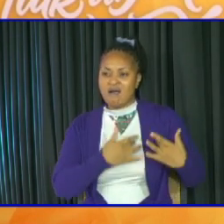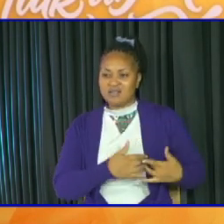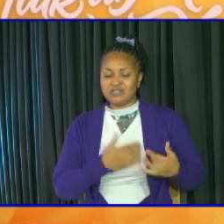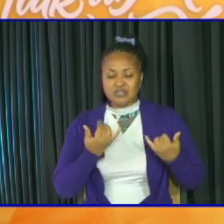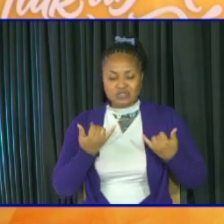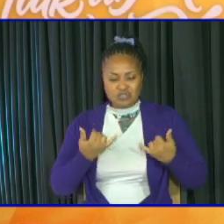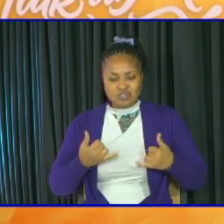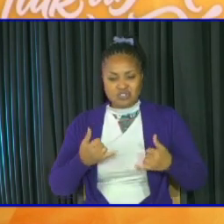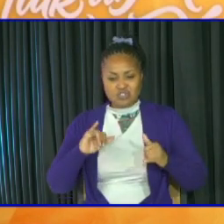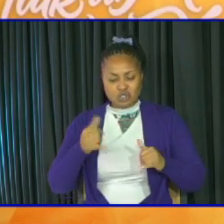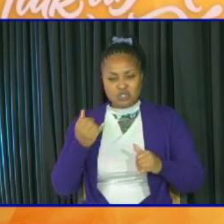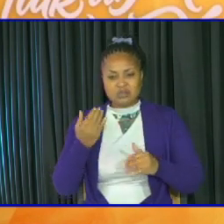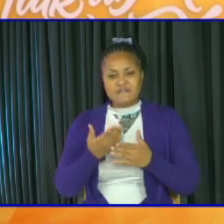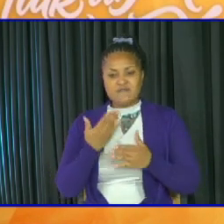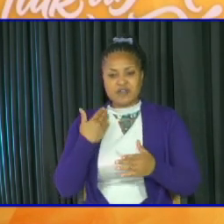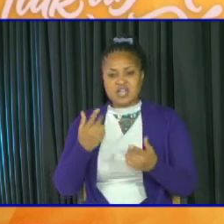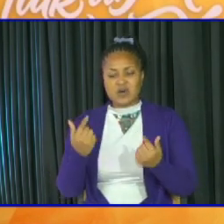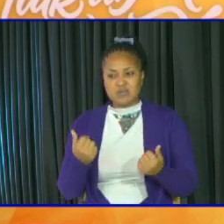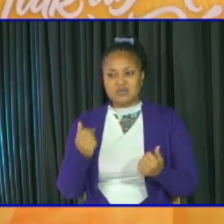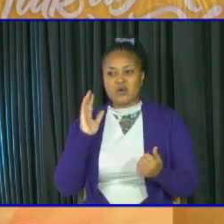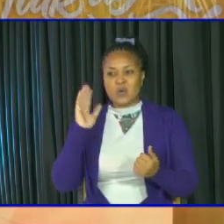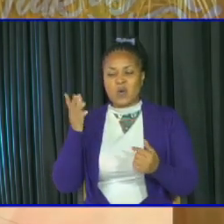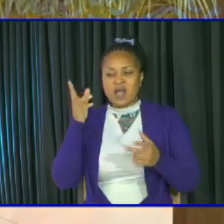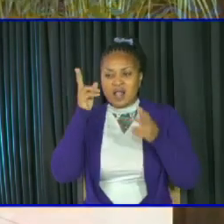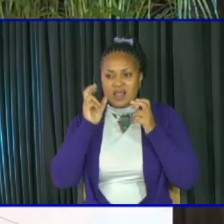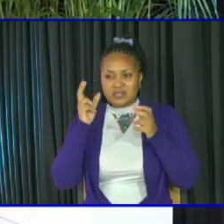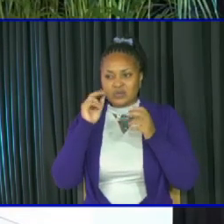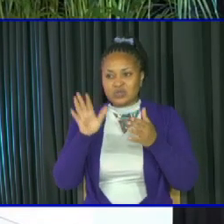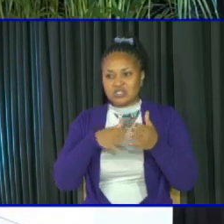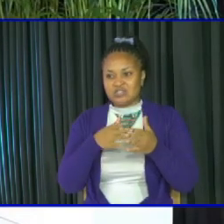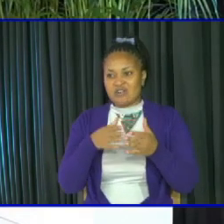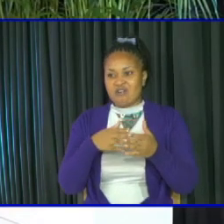will listen to a song of meditation.